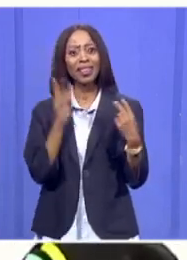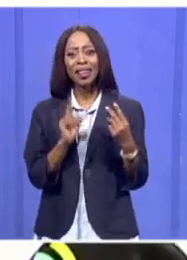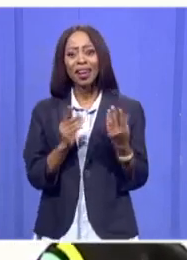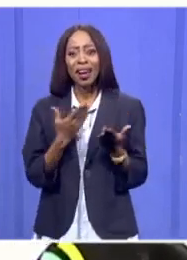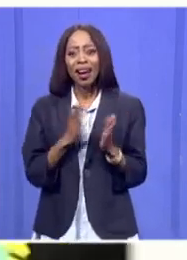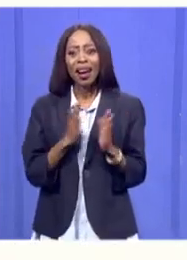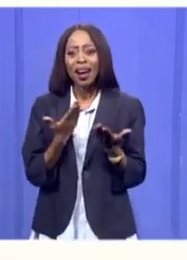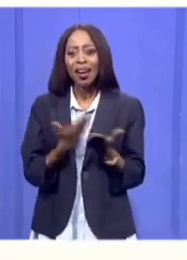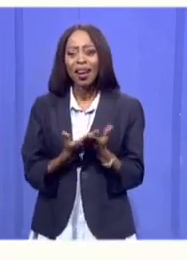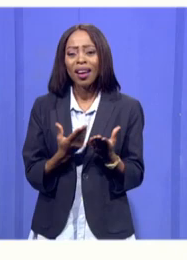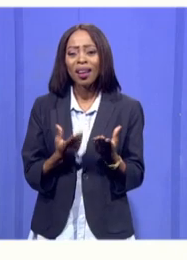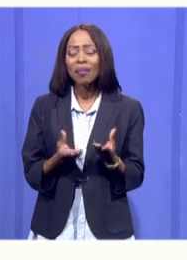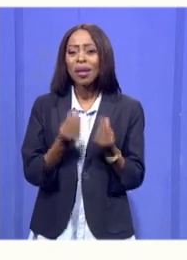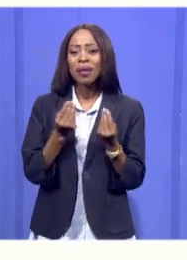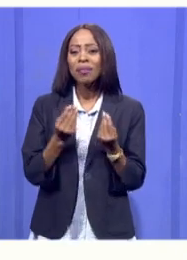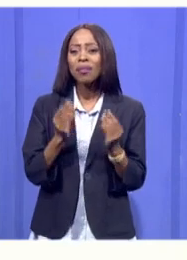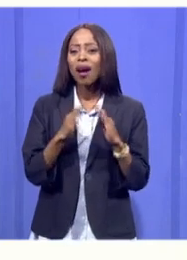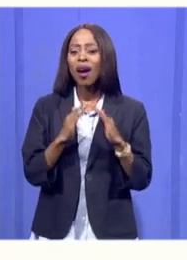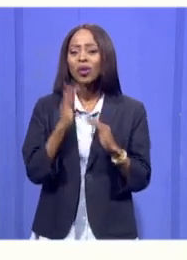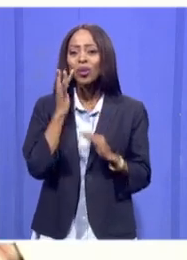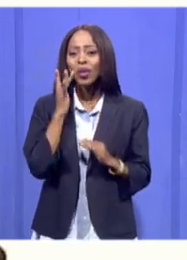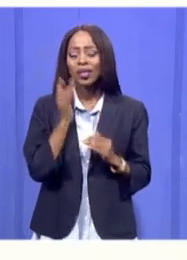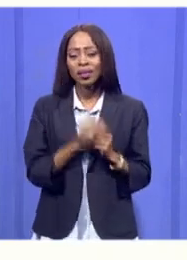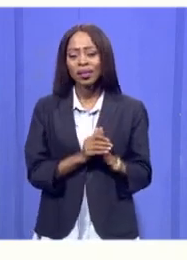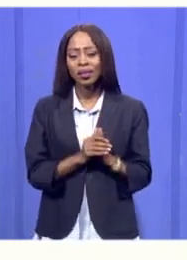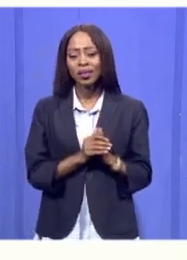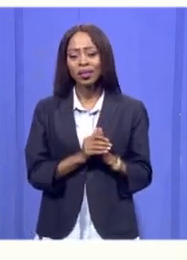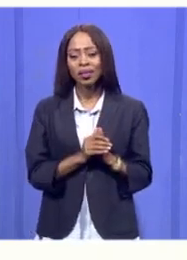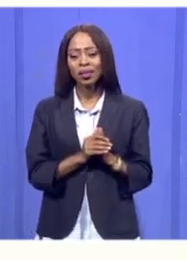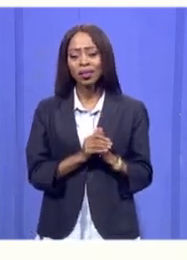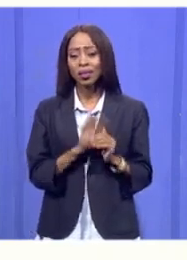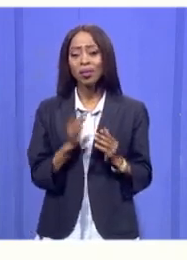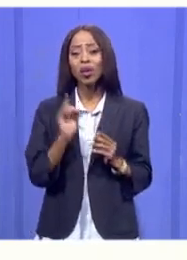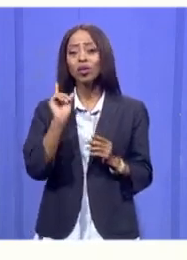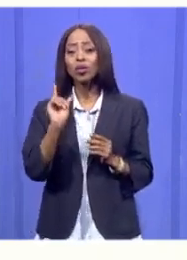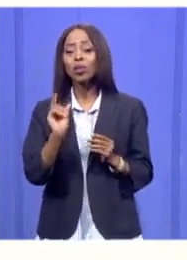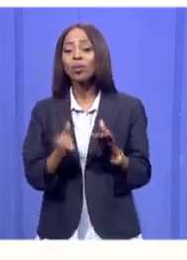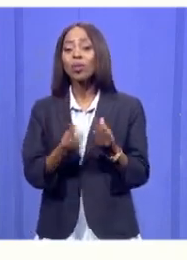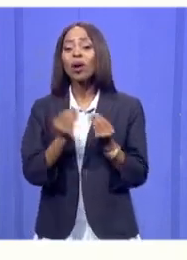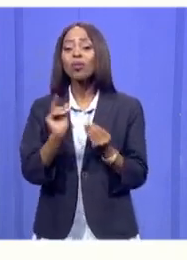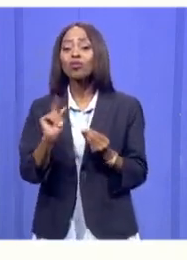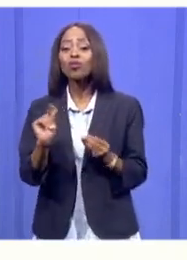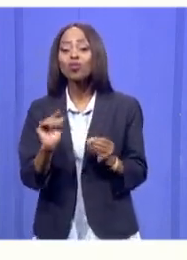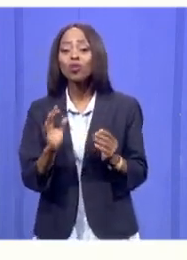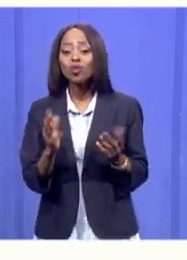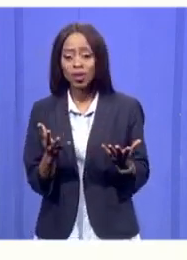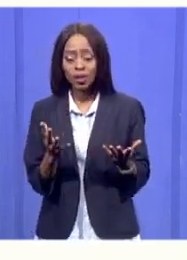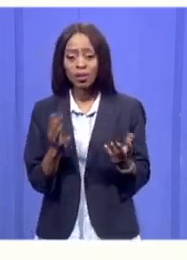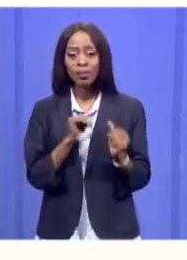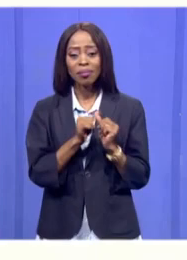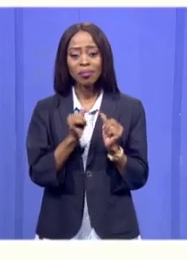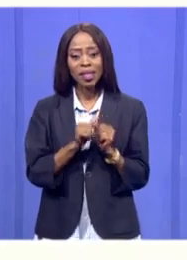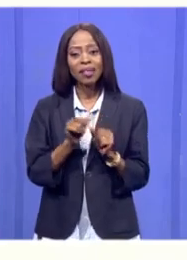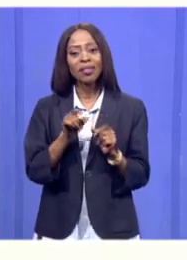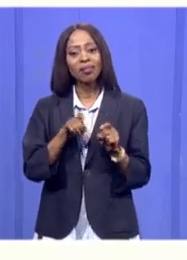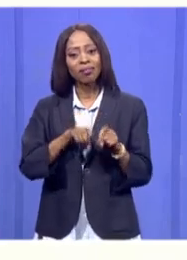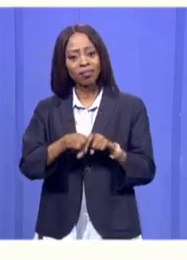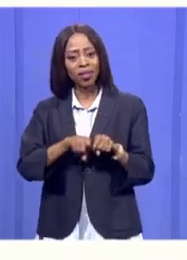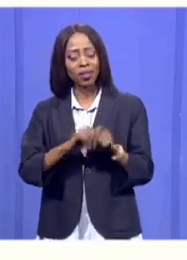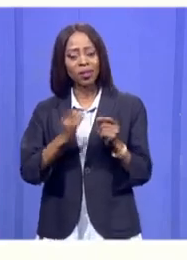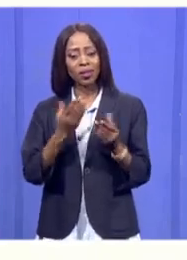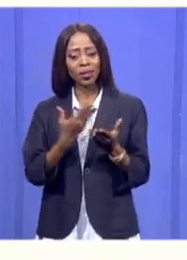can I get my house? It's not about how soon you can get your house. It's about how better tested you can